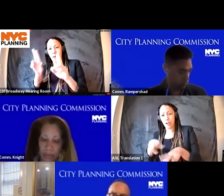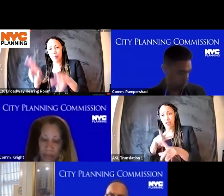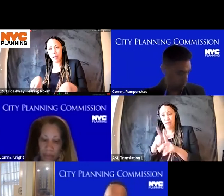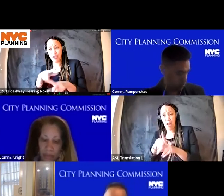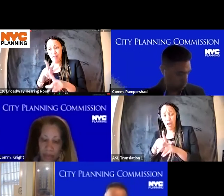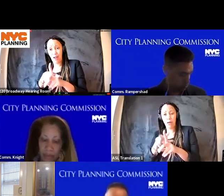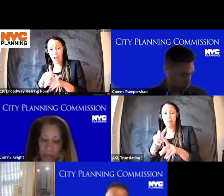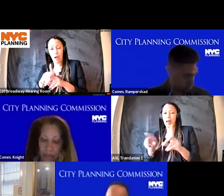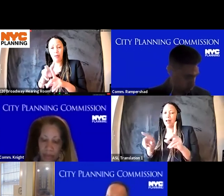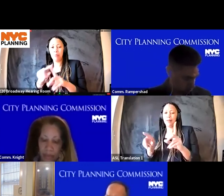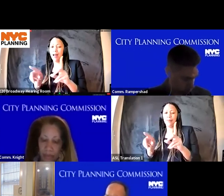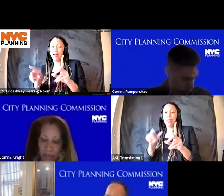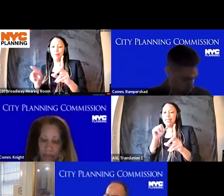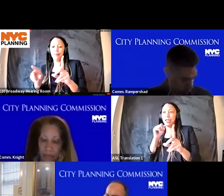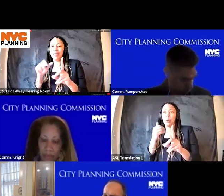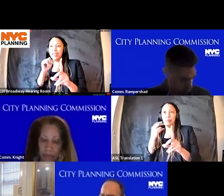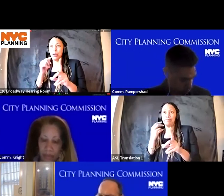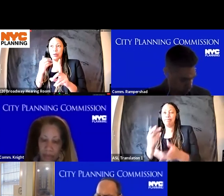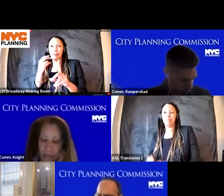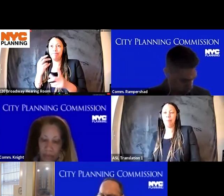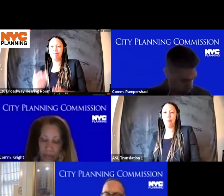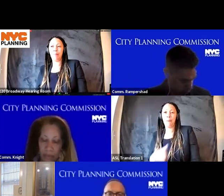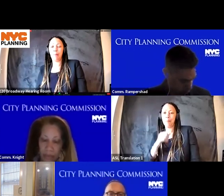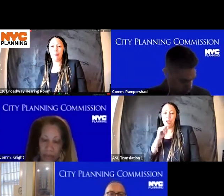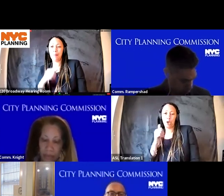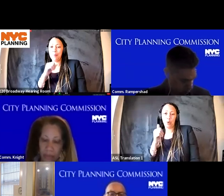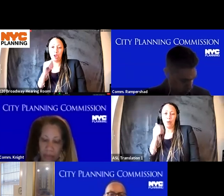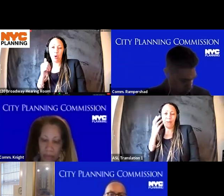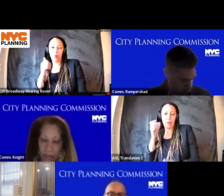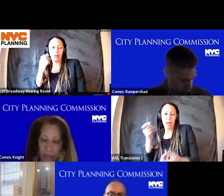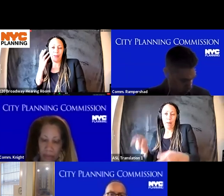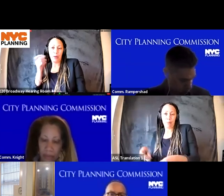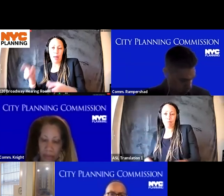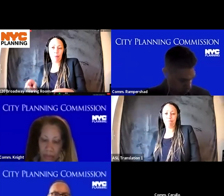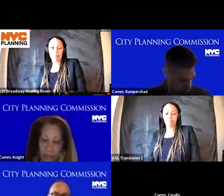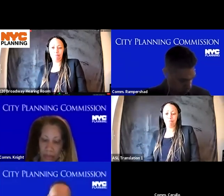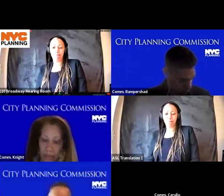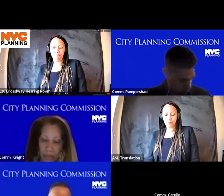but that doesn't seem to be in the cards. So